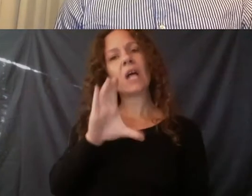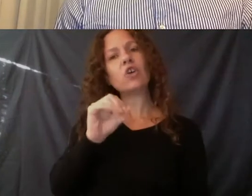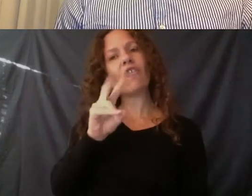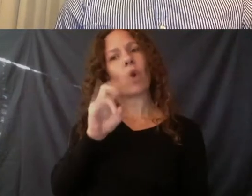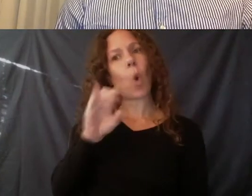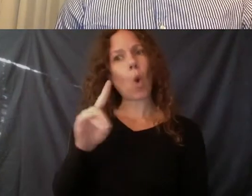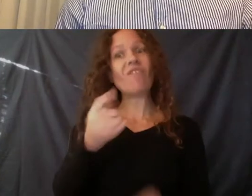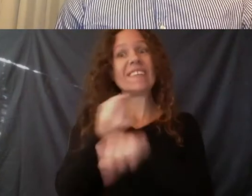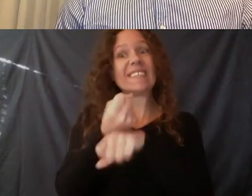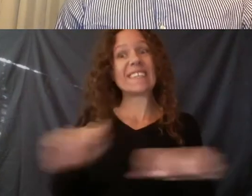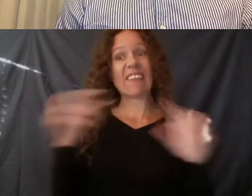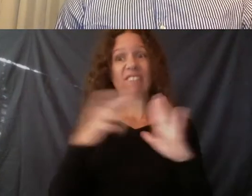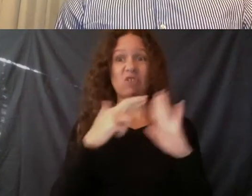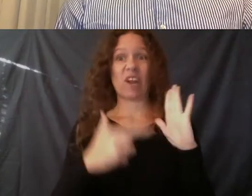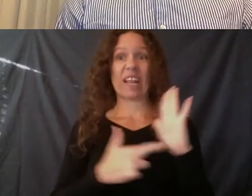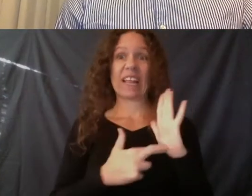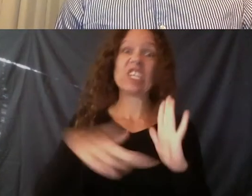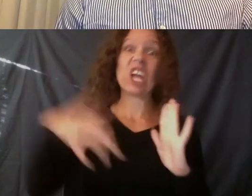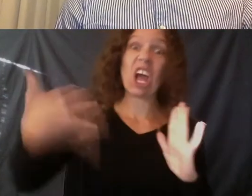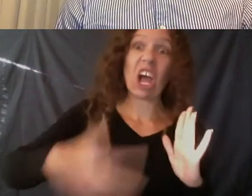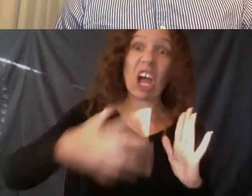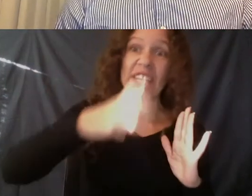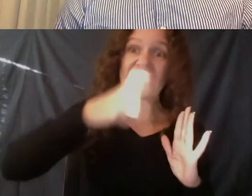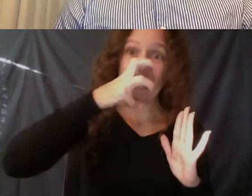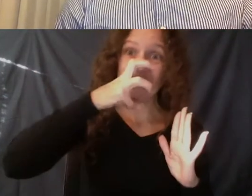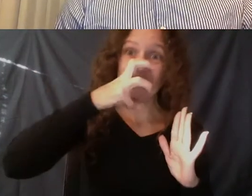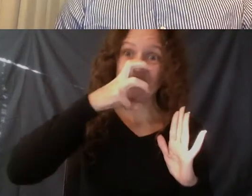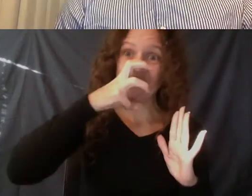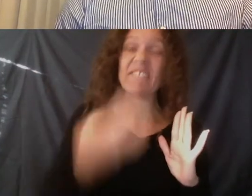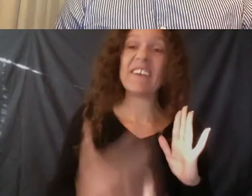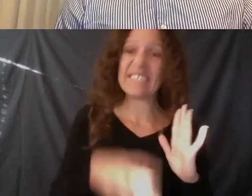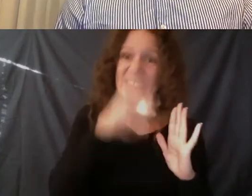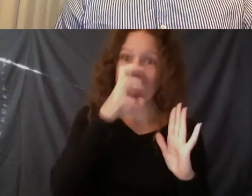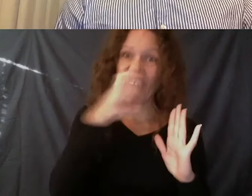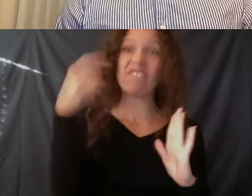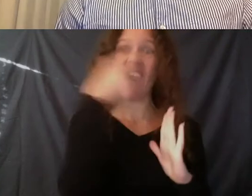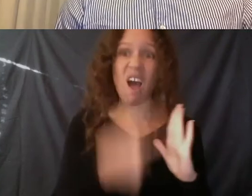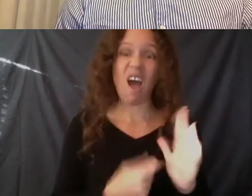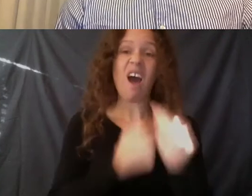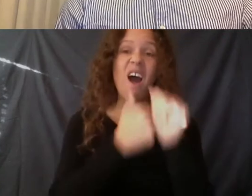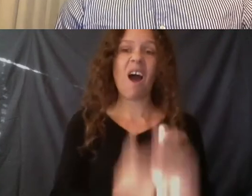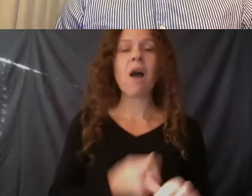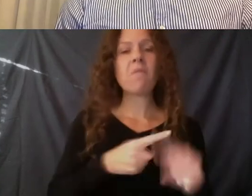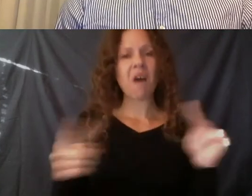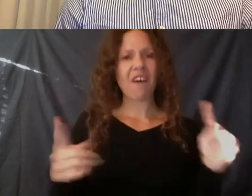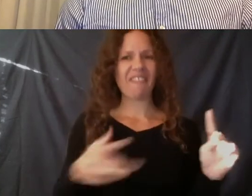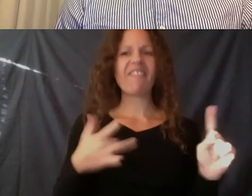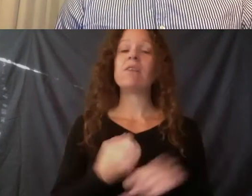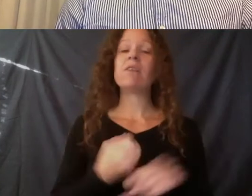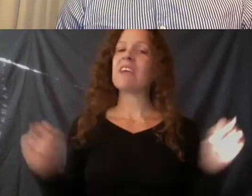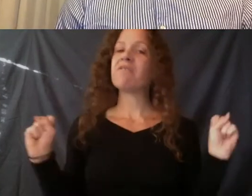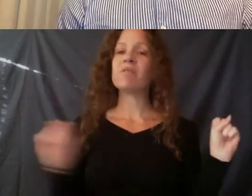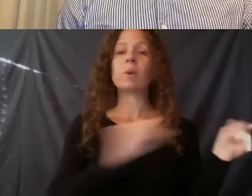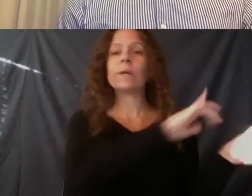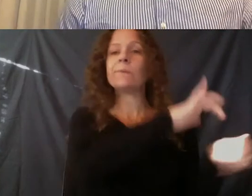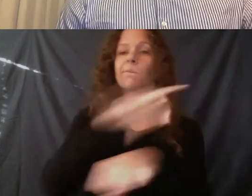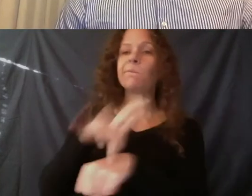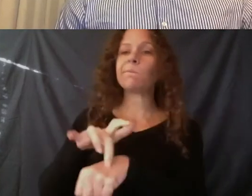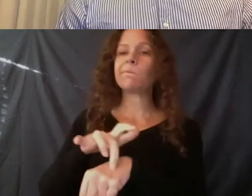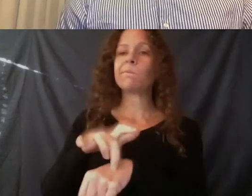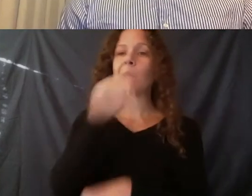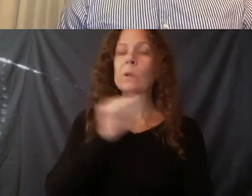believe me, they were really tough, really strict, we felt safe and went to Arizona and door